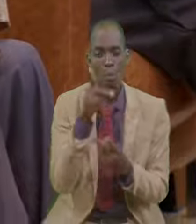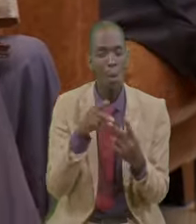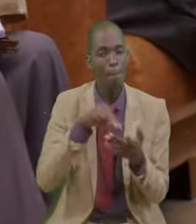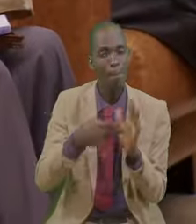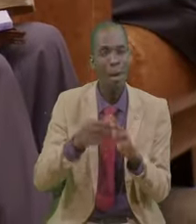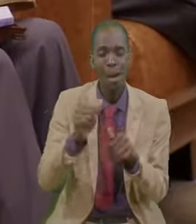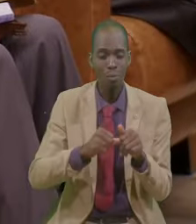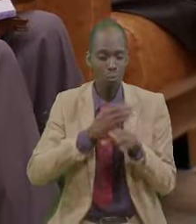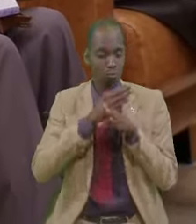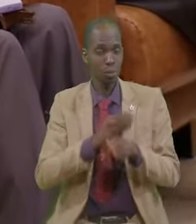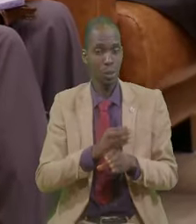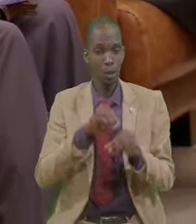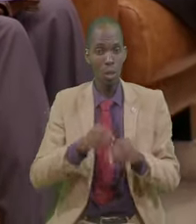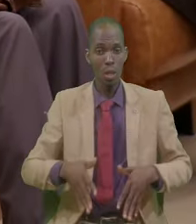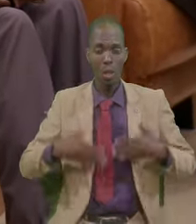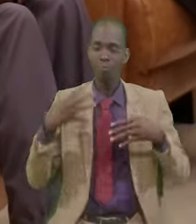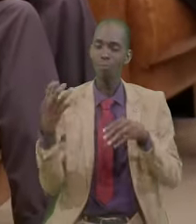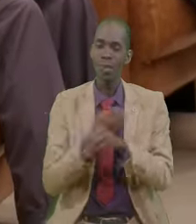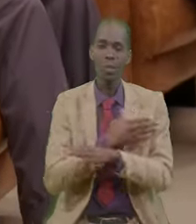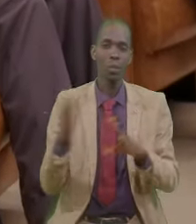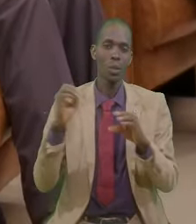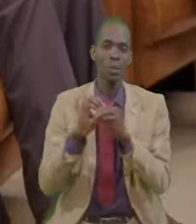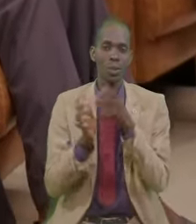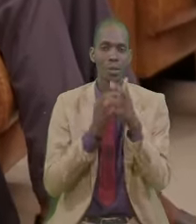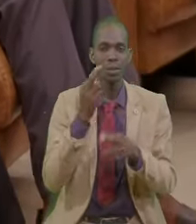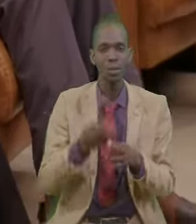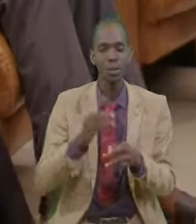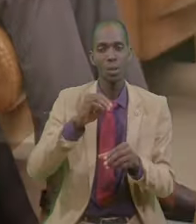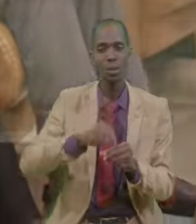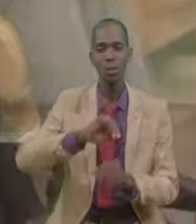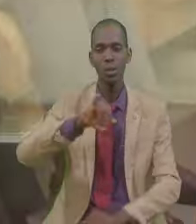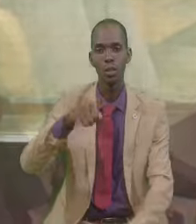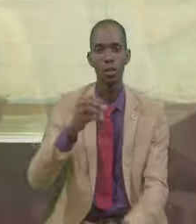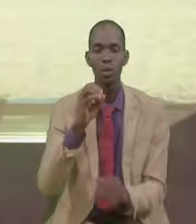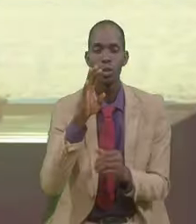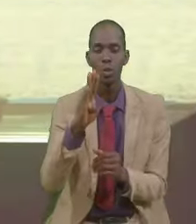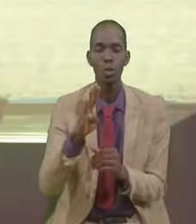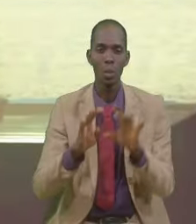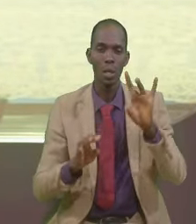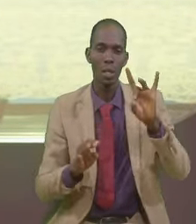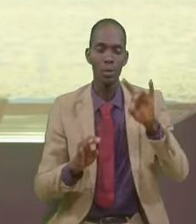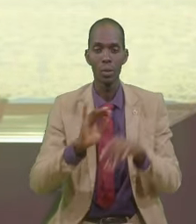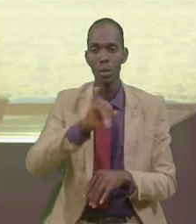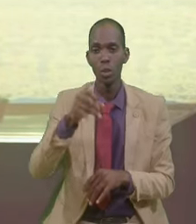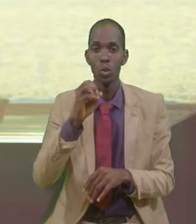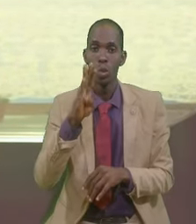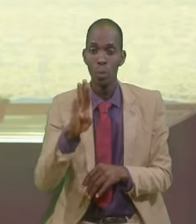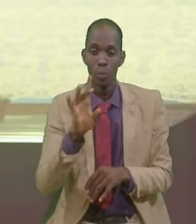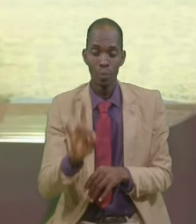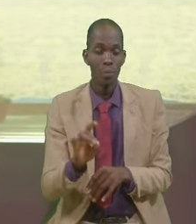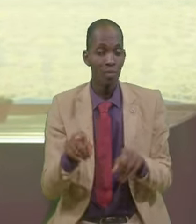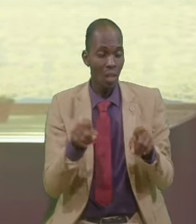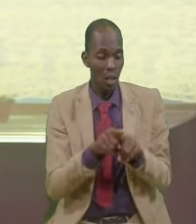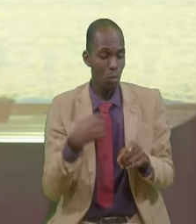way. We're looking at Job chapter 8. Job chapter 8. As these verses are being